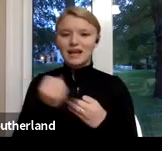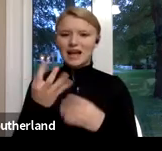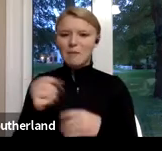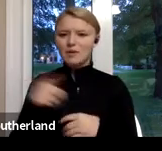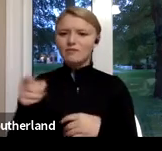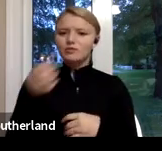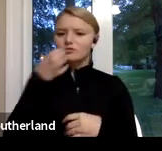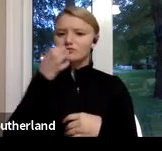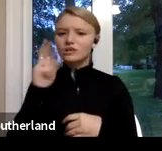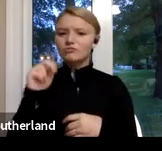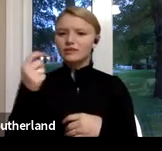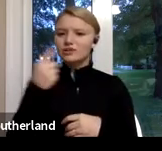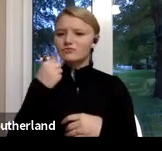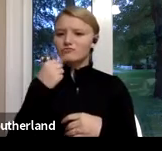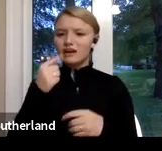packet when you walked in?